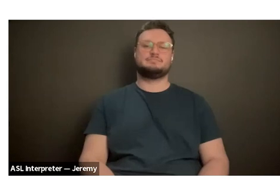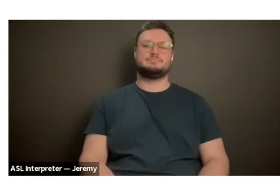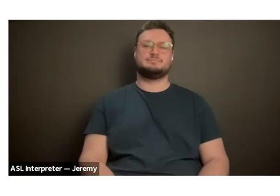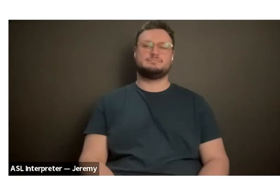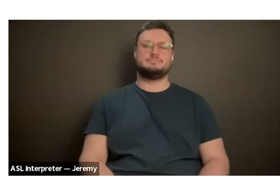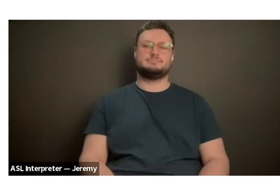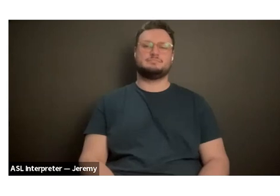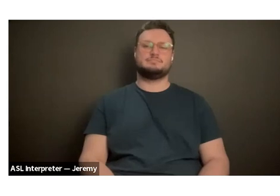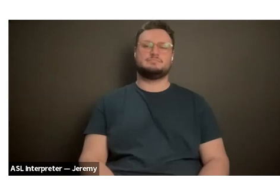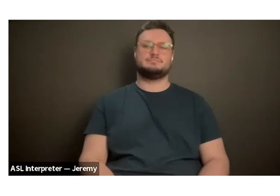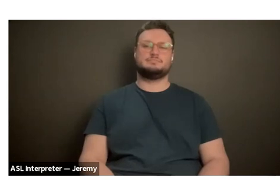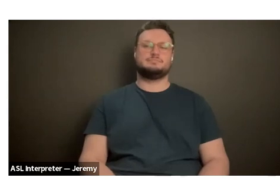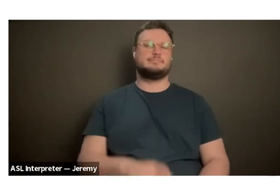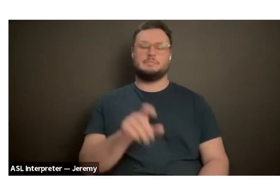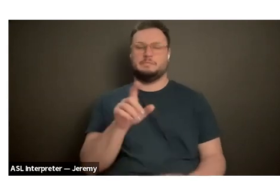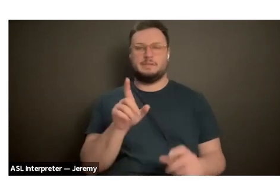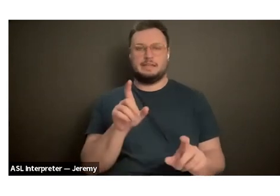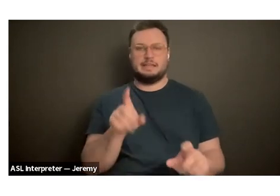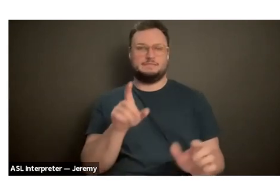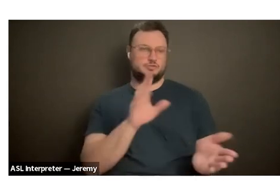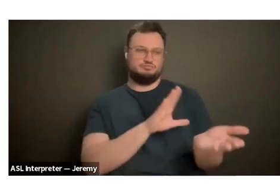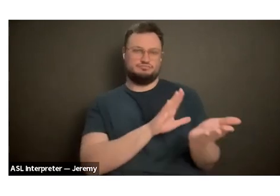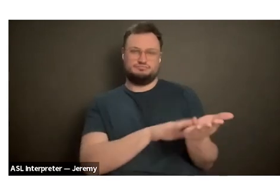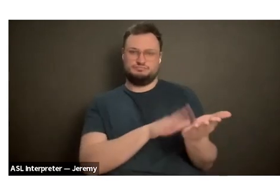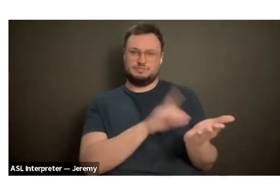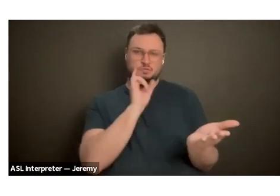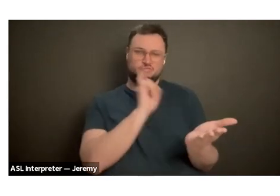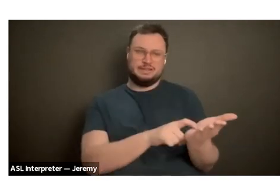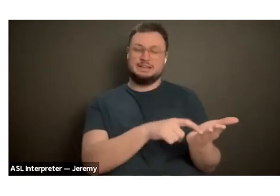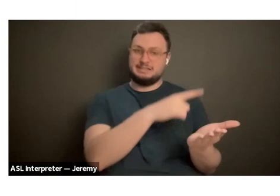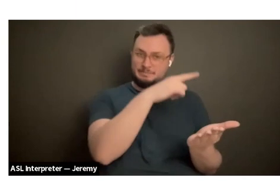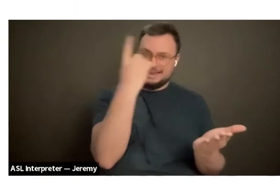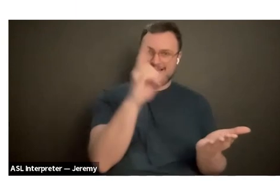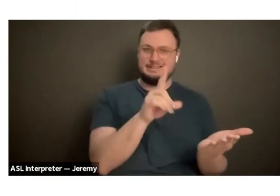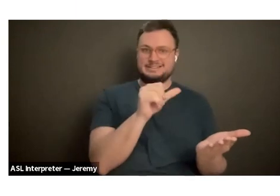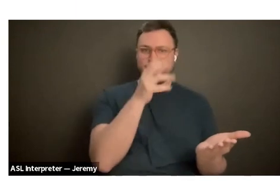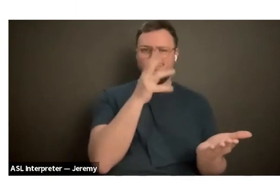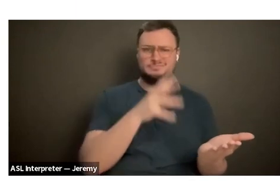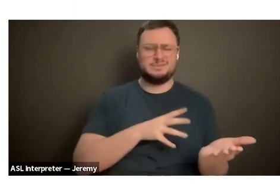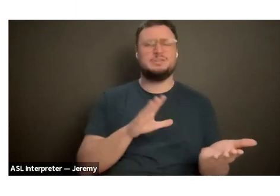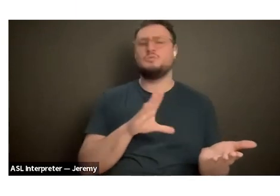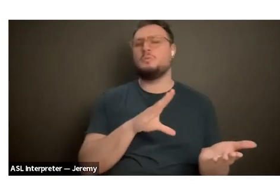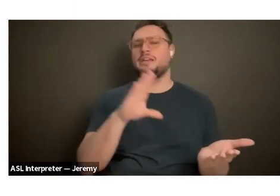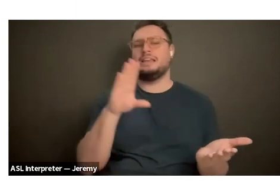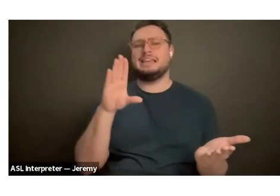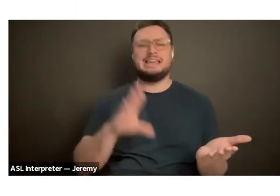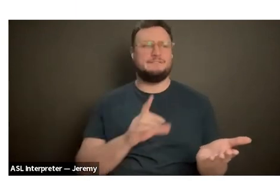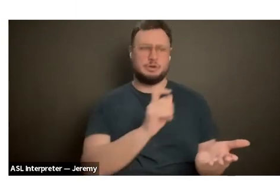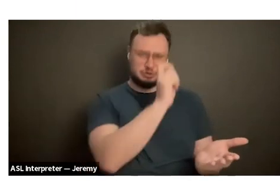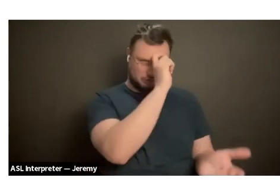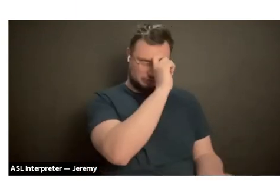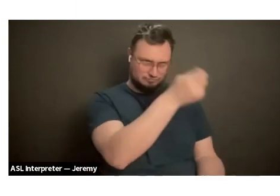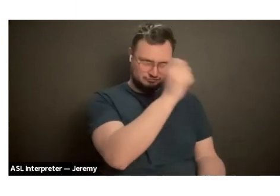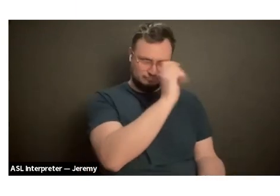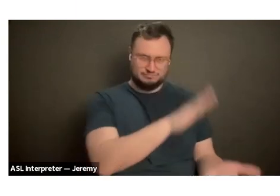to Black women, particularly Black and disabled women who don't get enough credit in this world. I think it's super important to